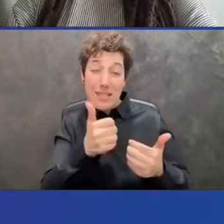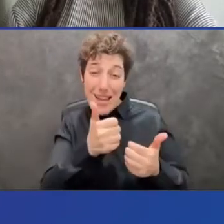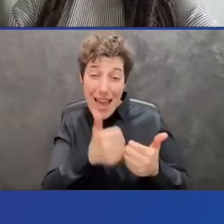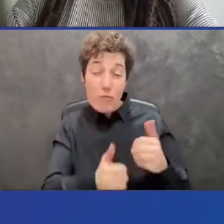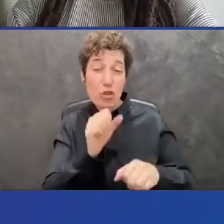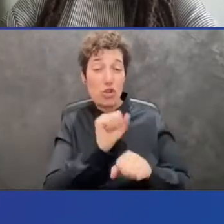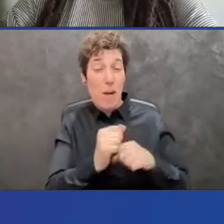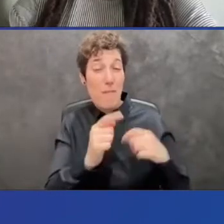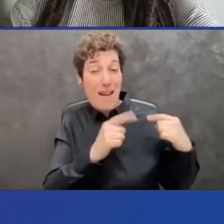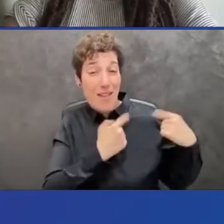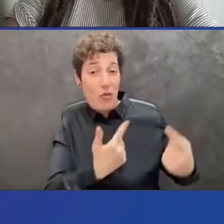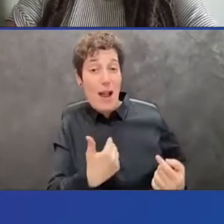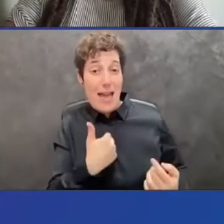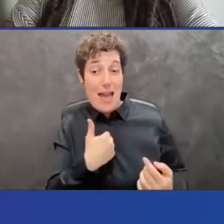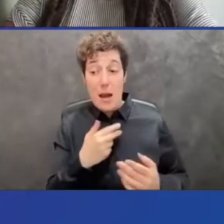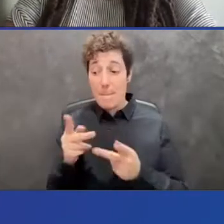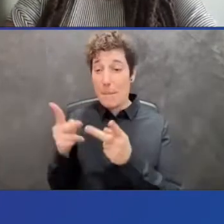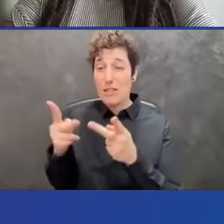created position,